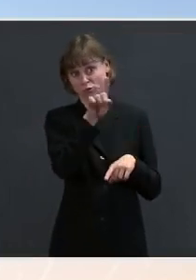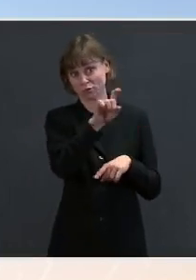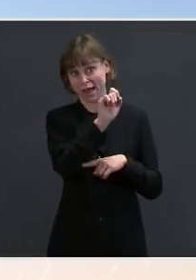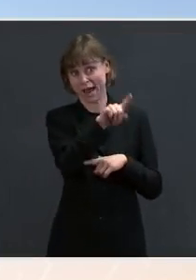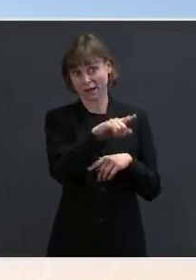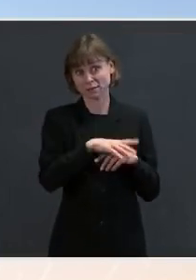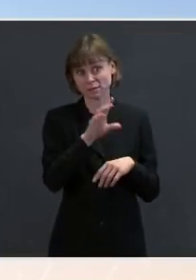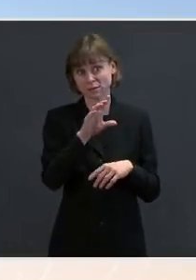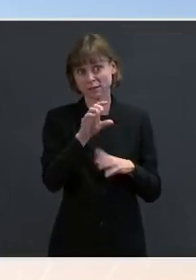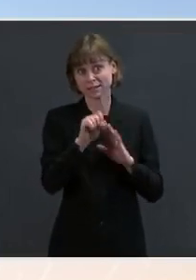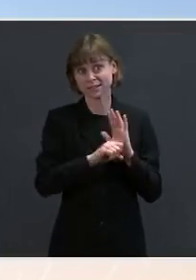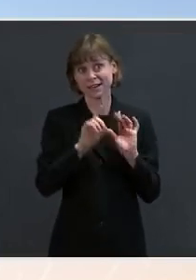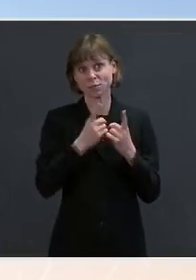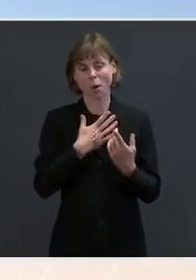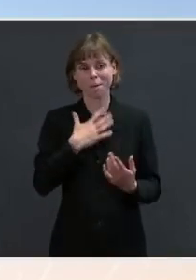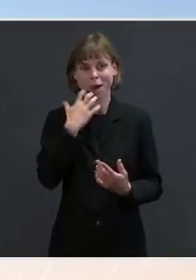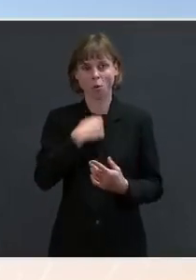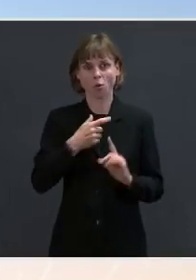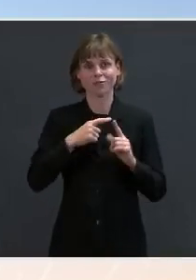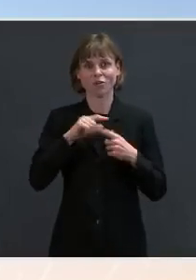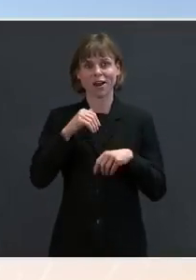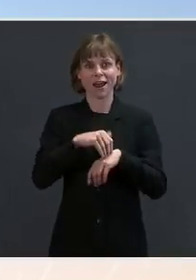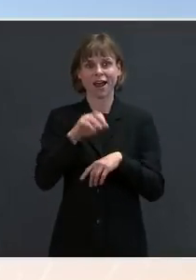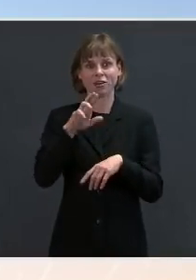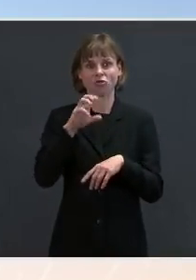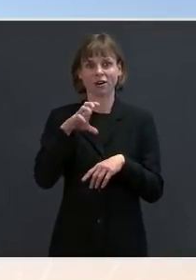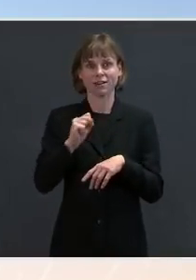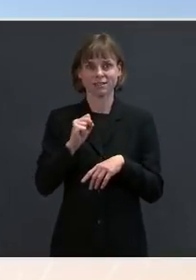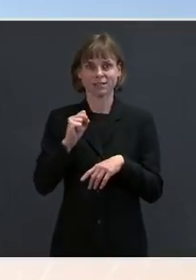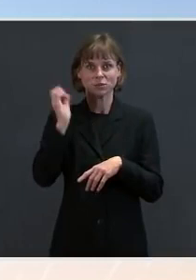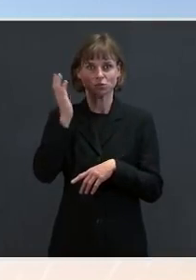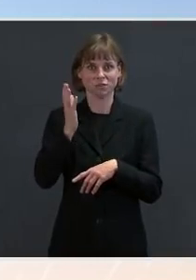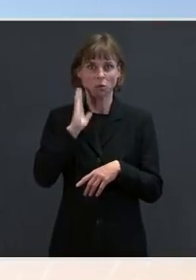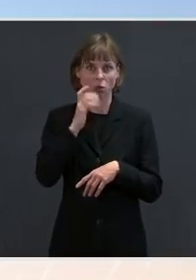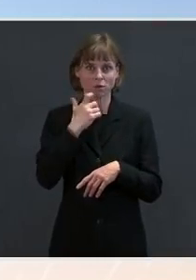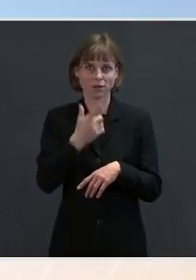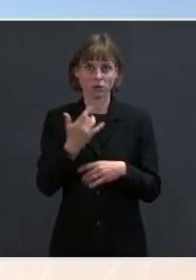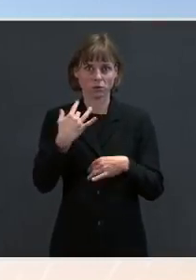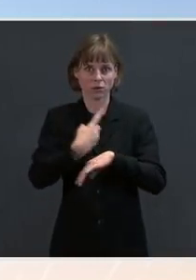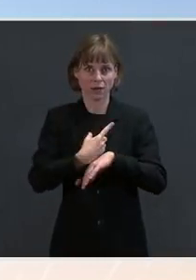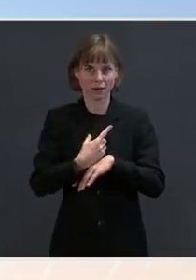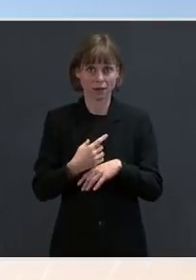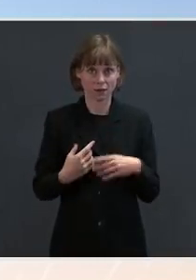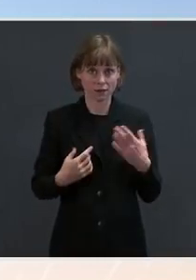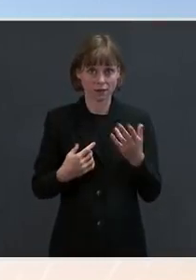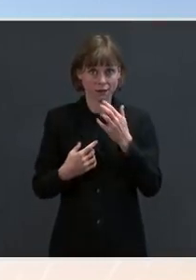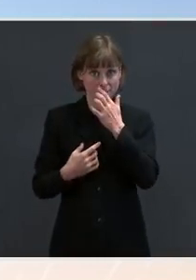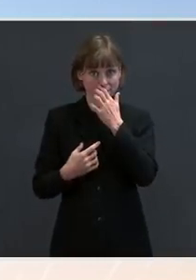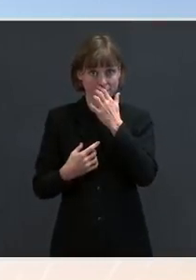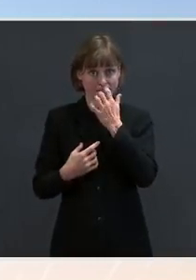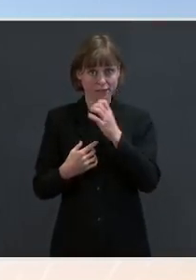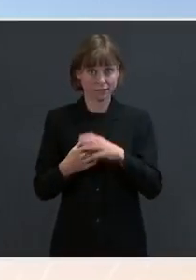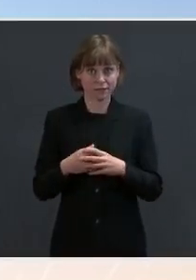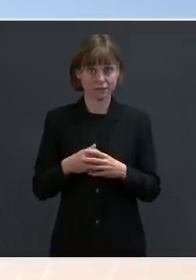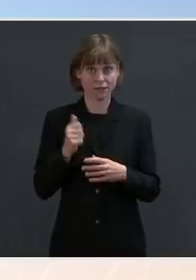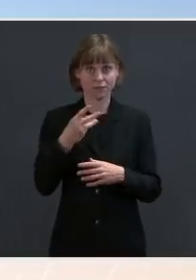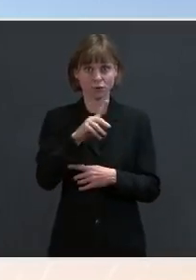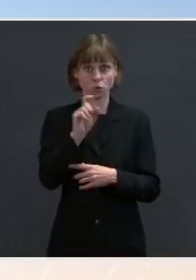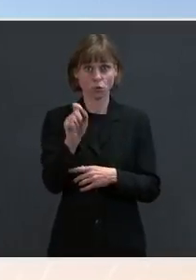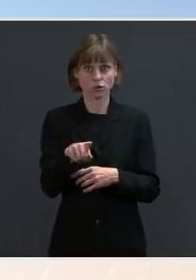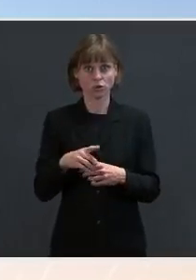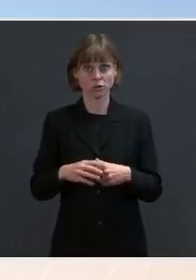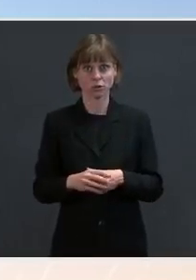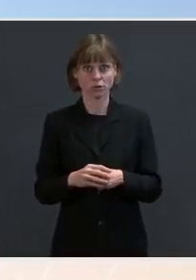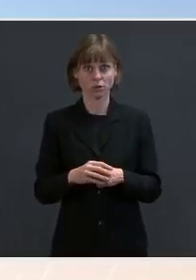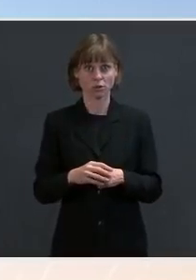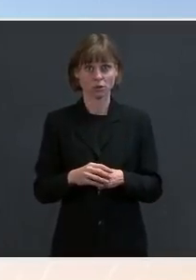my old friend Ned Price is briefing today and be happy to answer your questions about it. Go ahead. Thanks, Jim. A couple of questions.